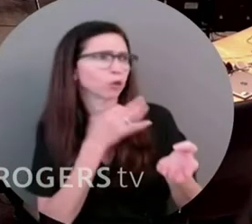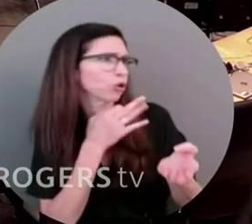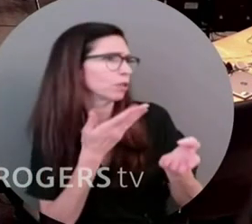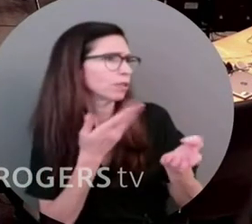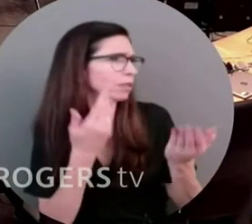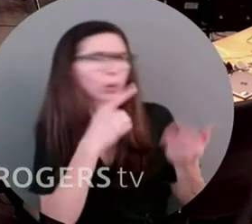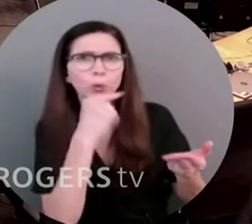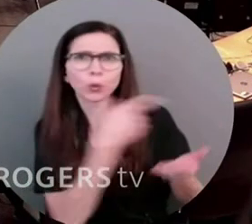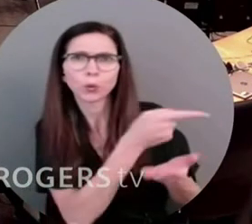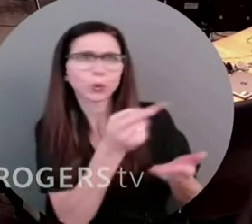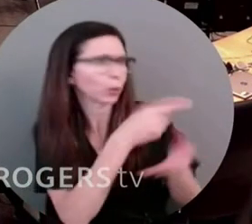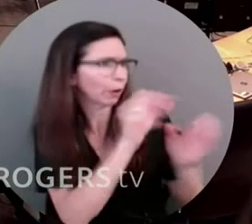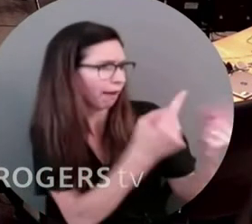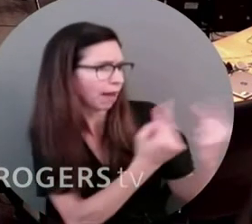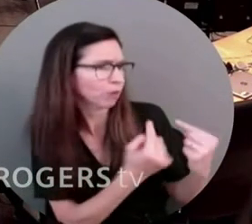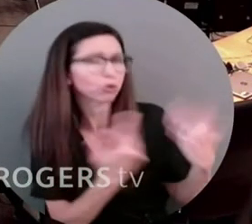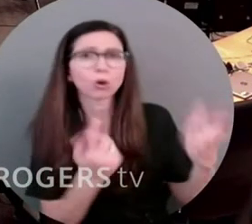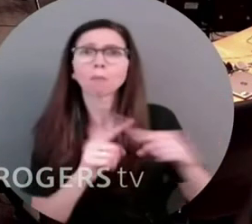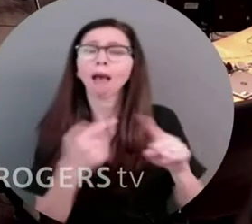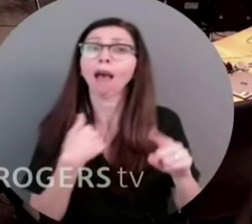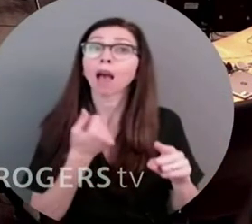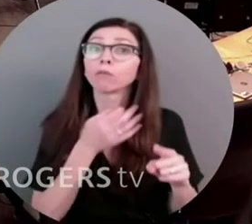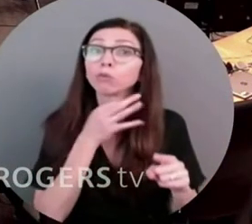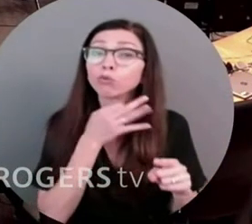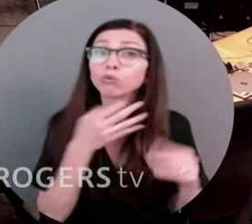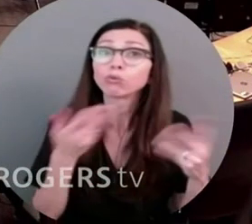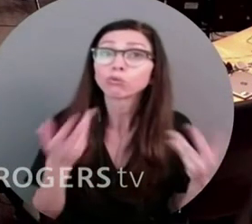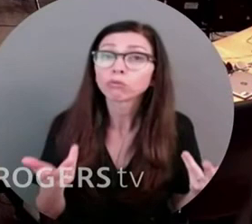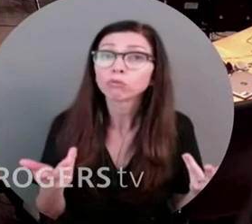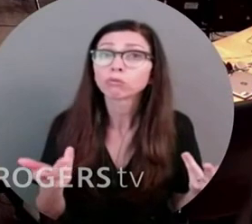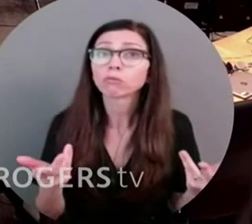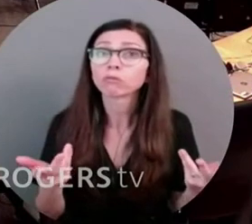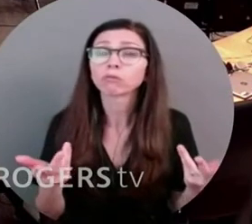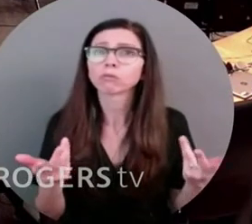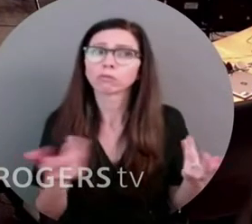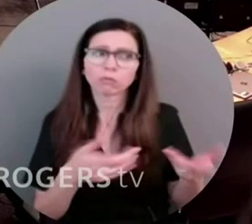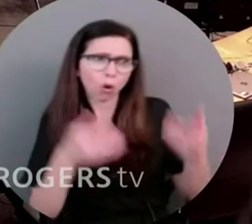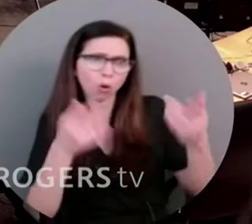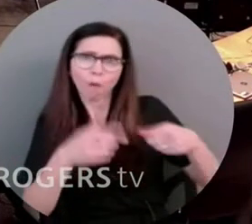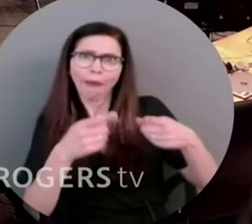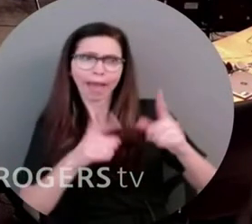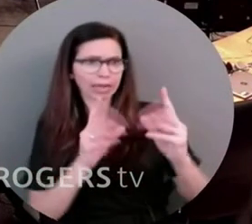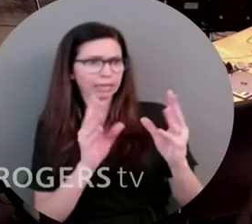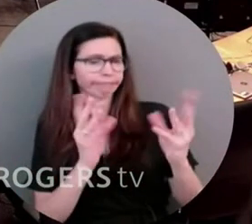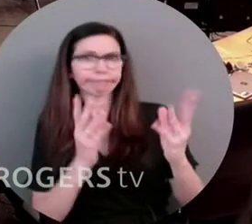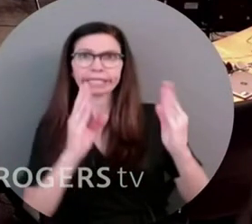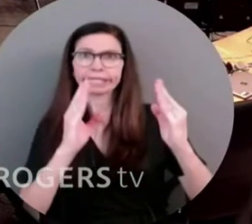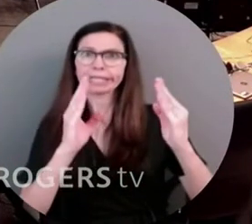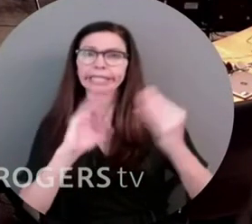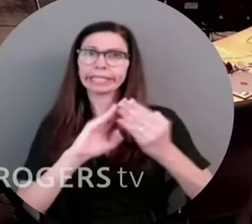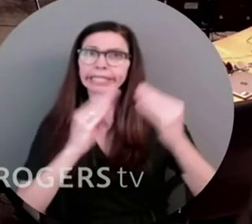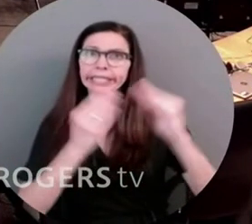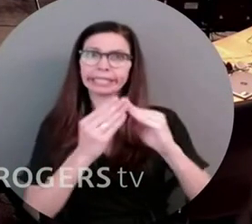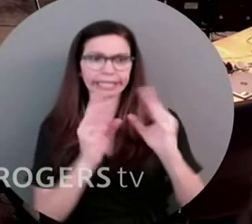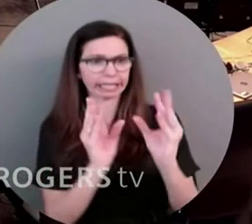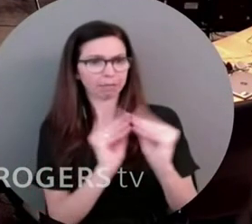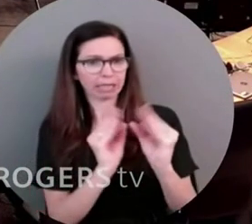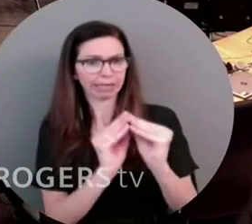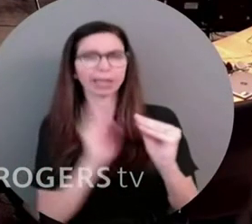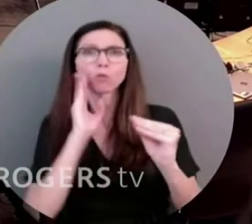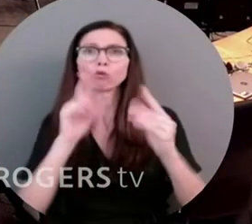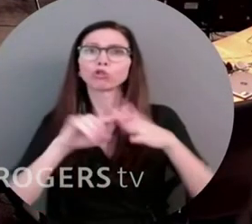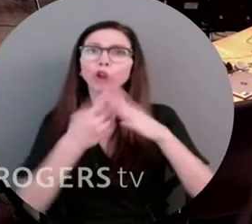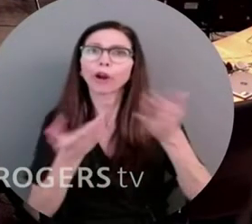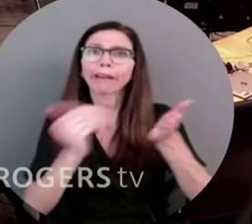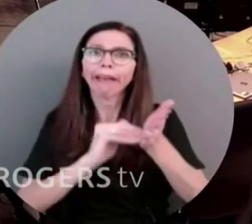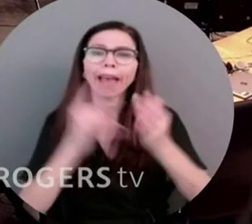but is there an indication when the municipal public service will begin returning back to offices at City Hall or Constellation? Are you